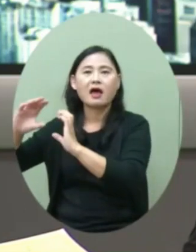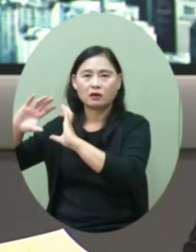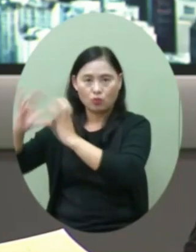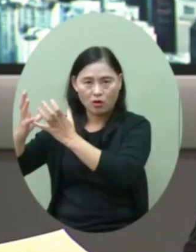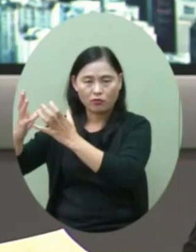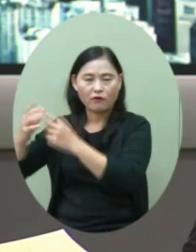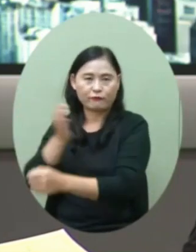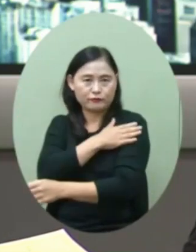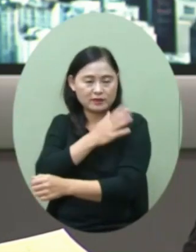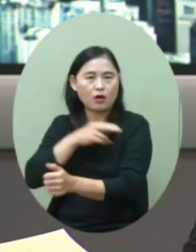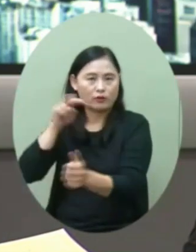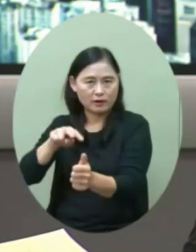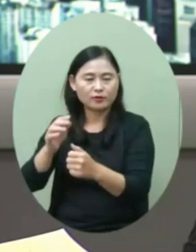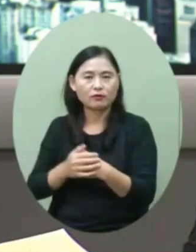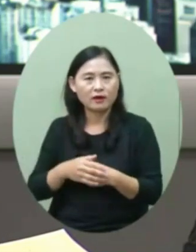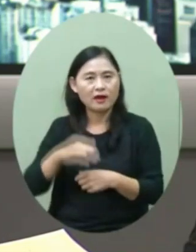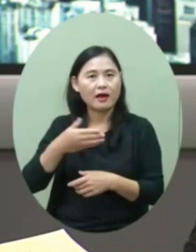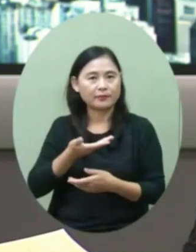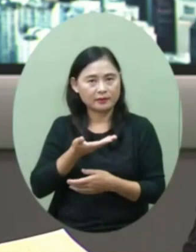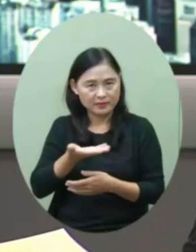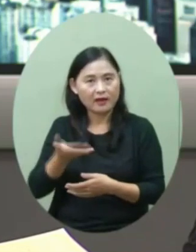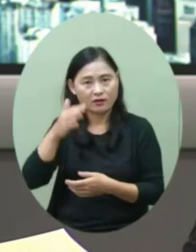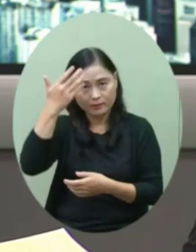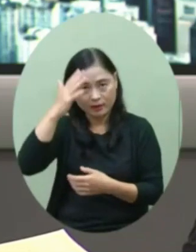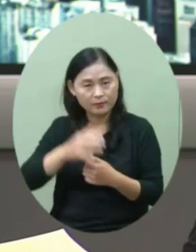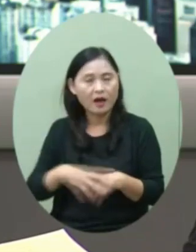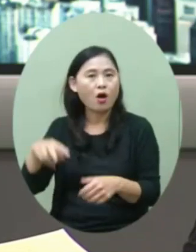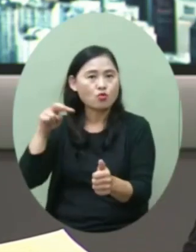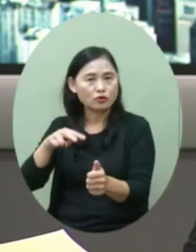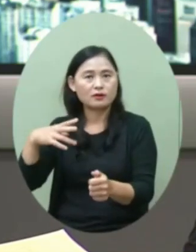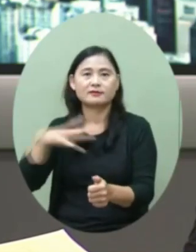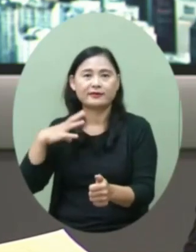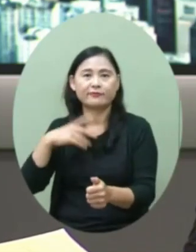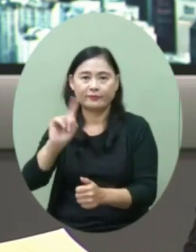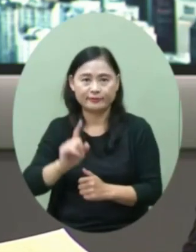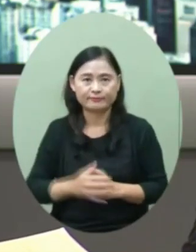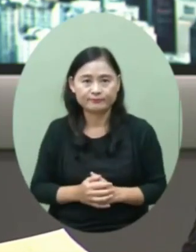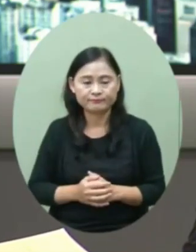supervisory authorities in accordance with the law. I hope you will